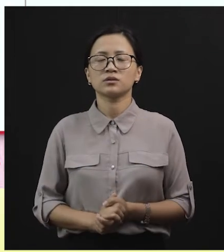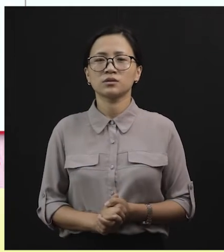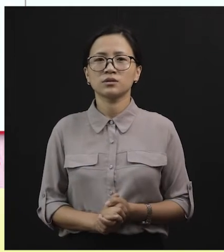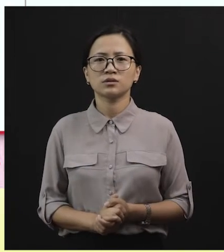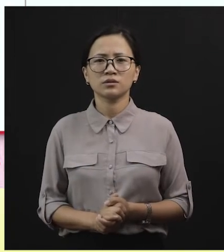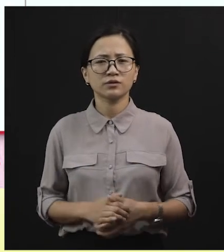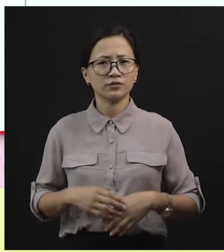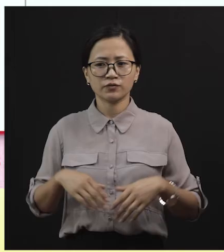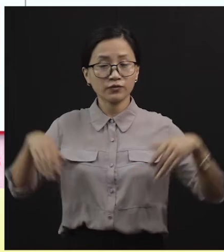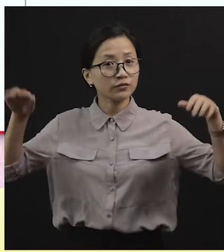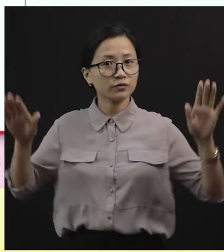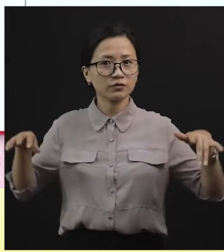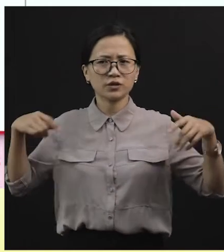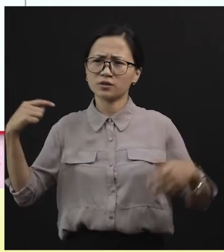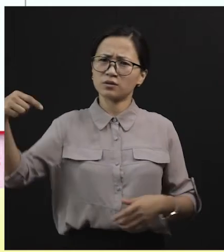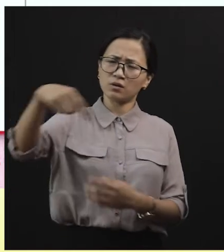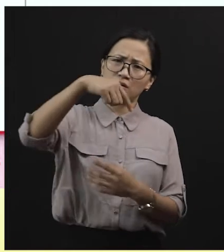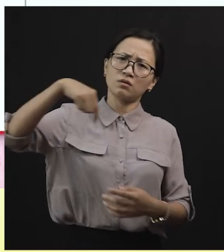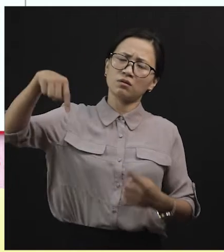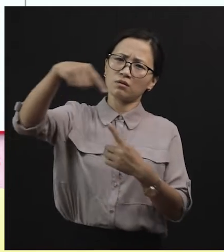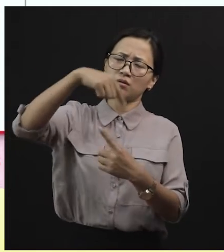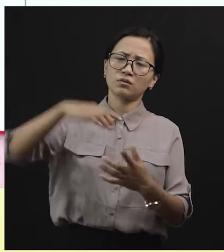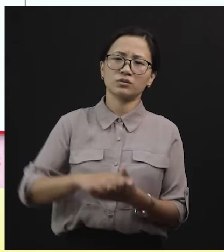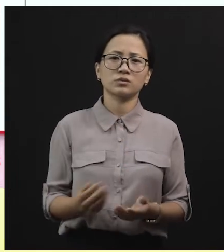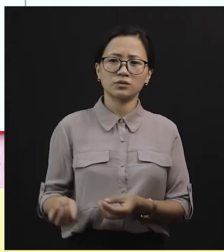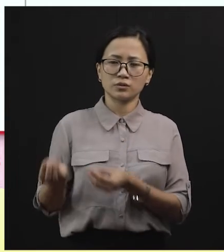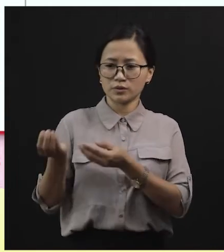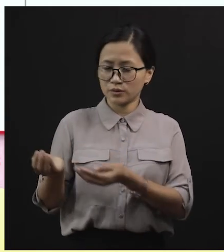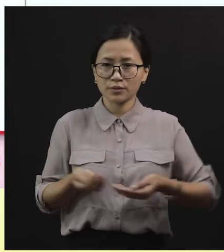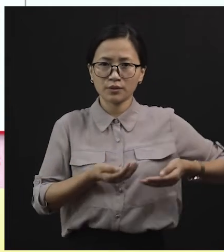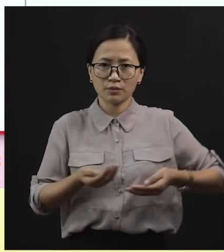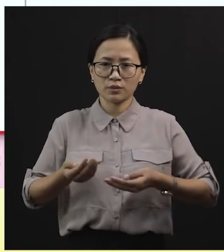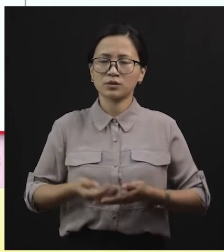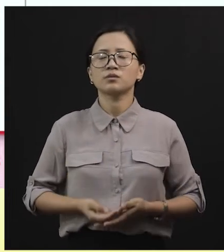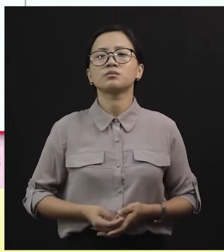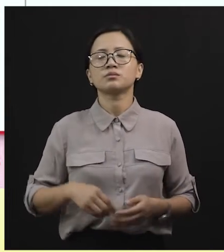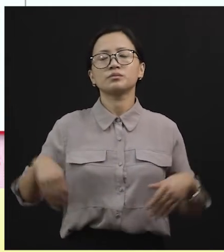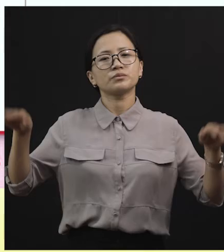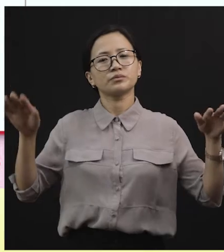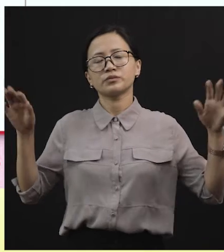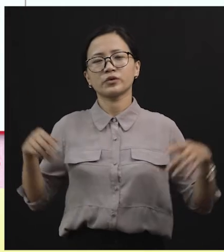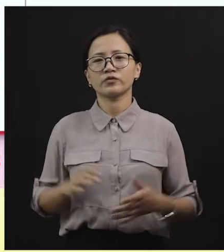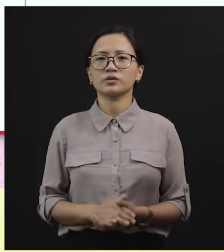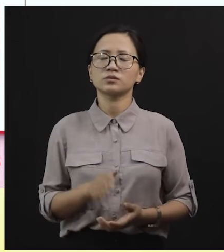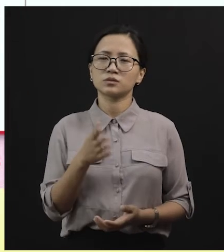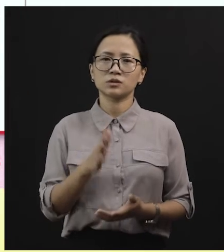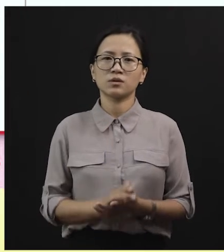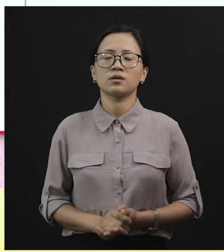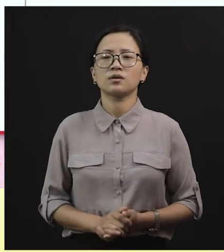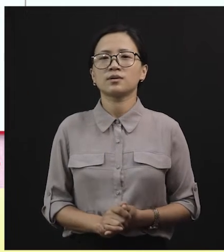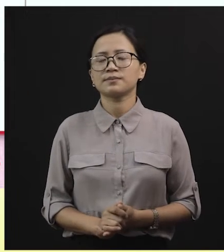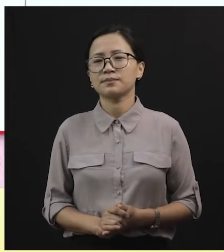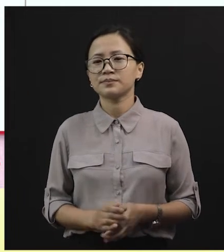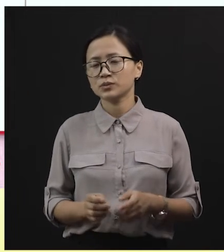Bee, it flies around by itself, right? We don't need to carry the bee and let it fly, right? So, bee is